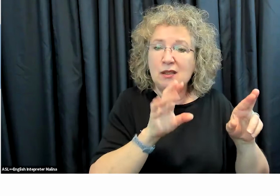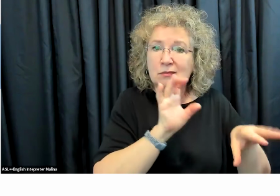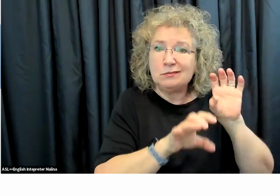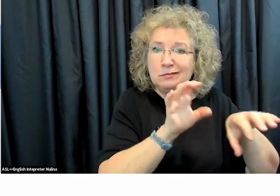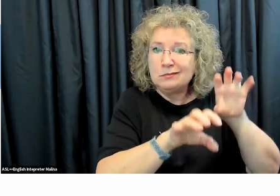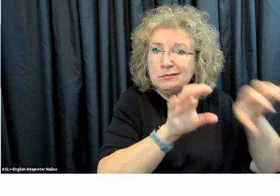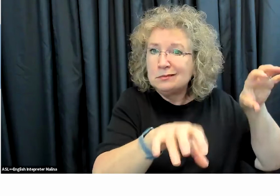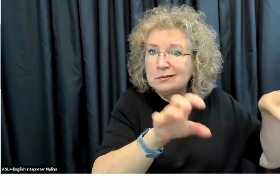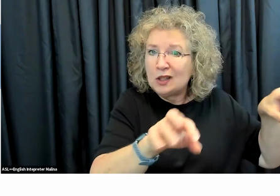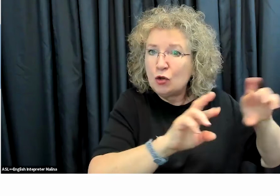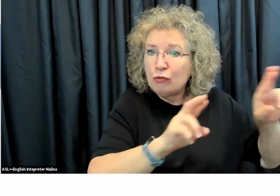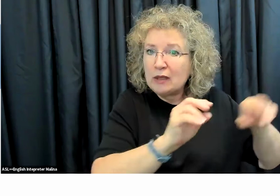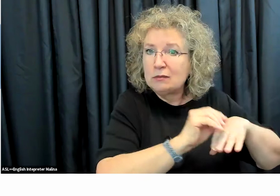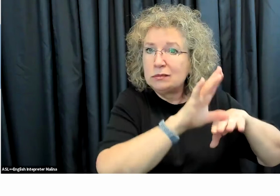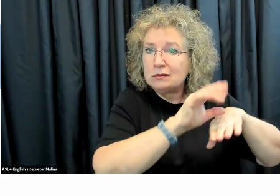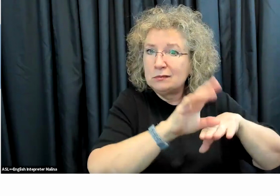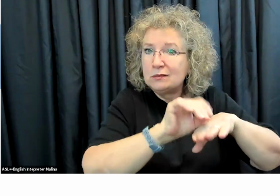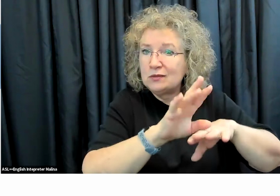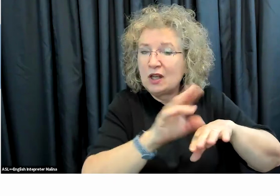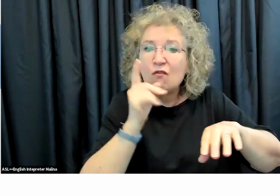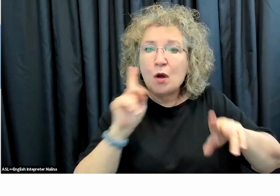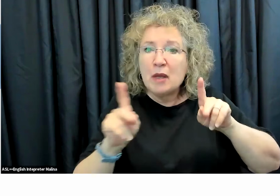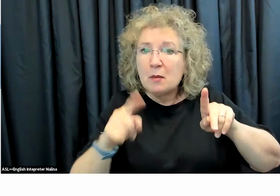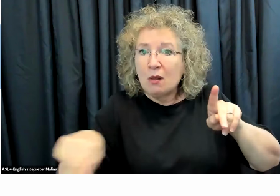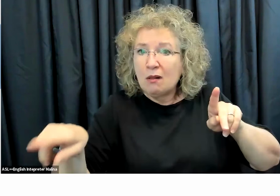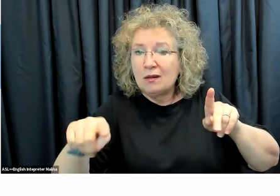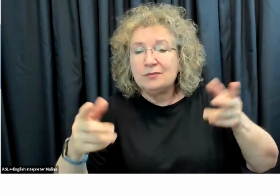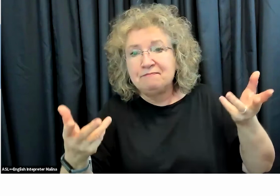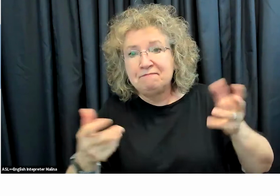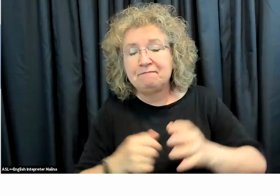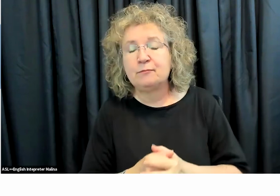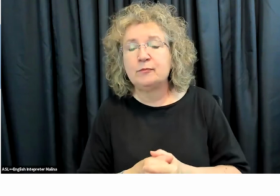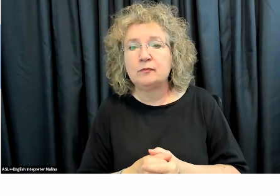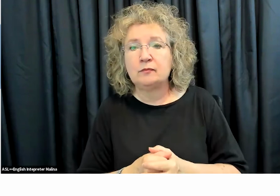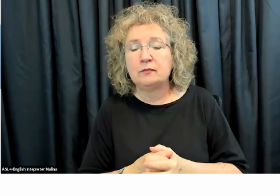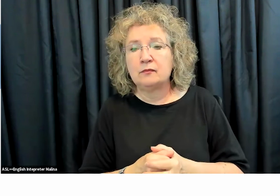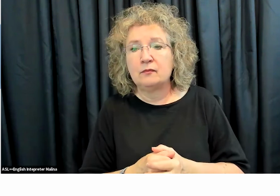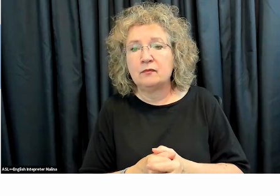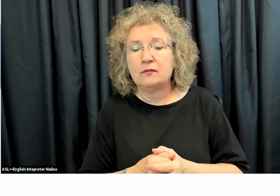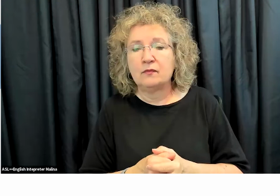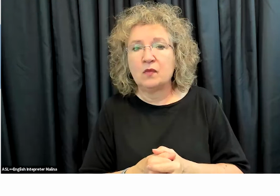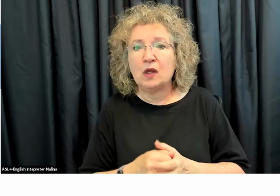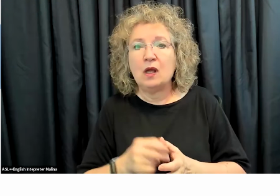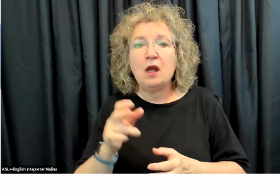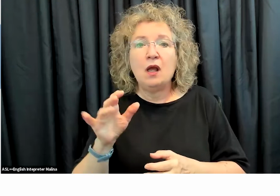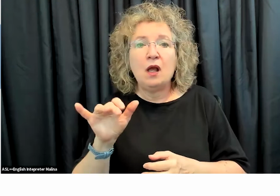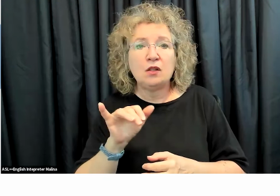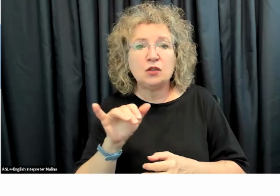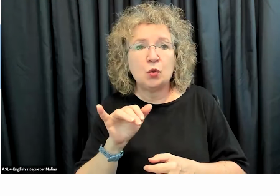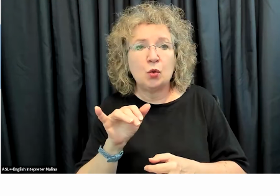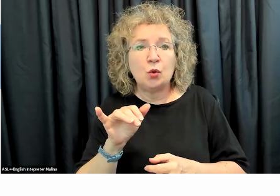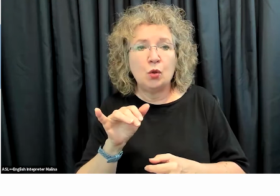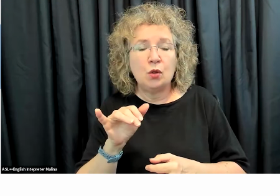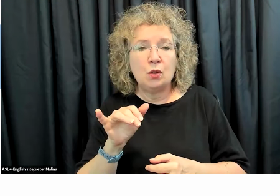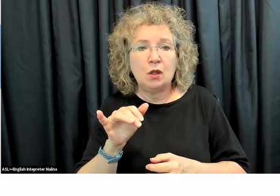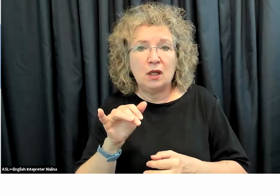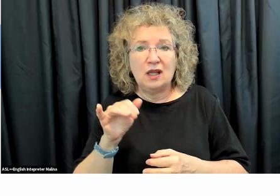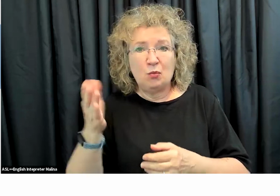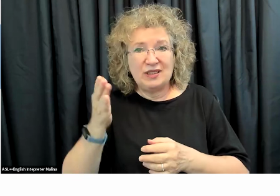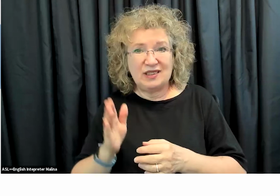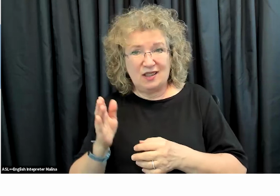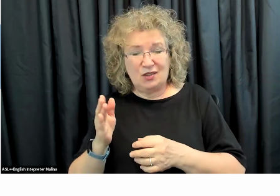doing the community work. The benefit I always say too with this is, and this is something that was talked about with our last two